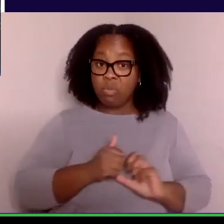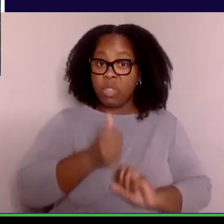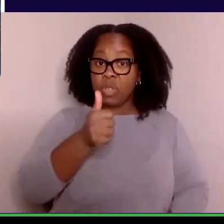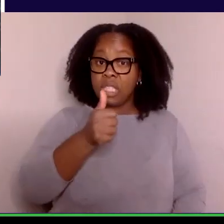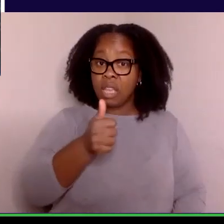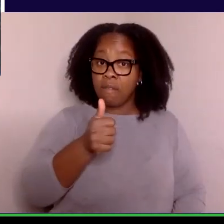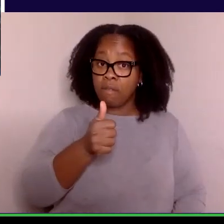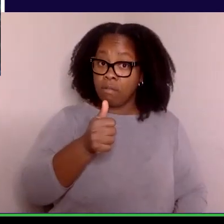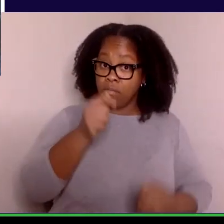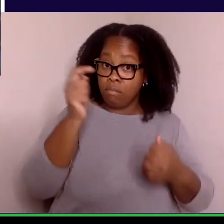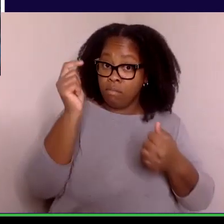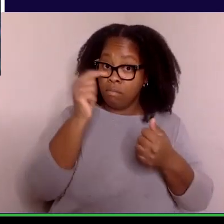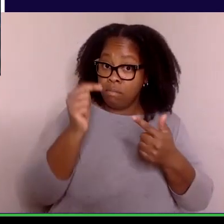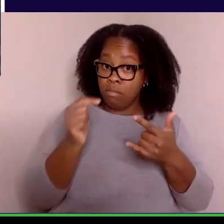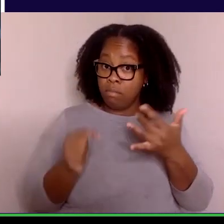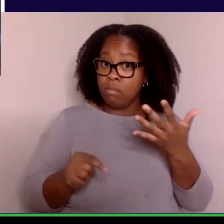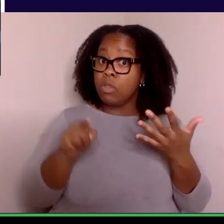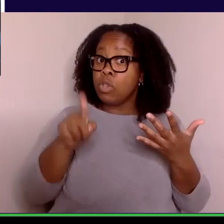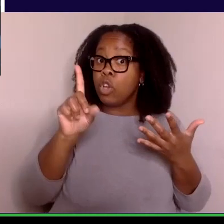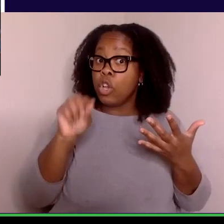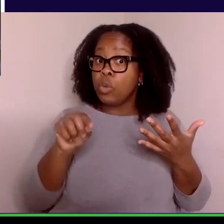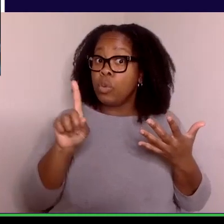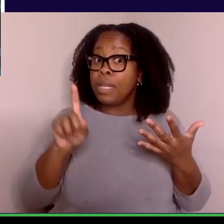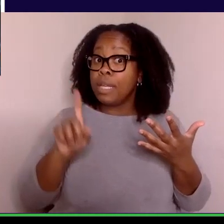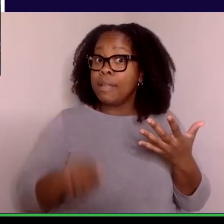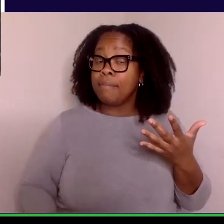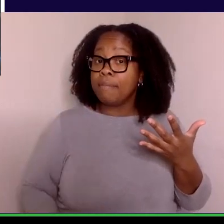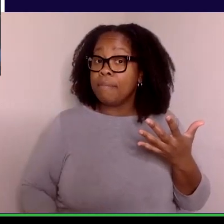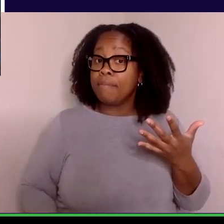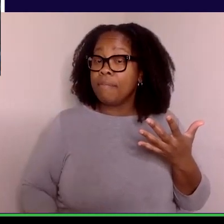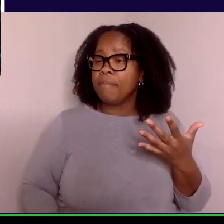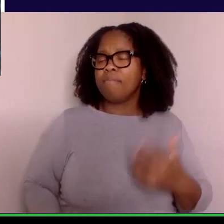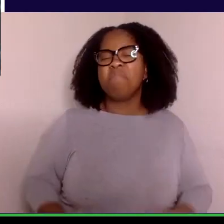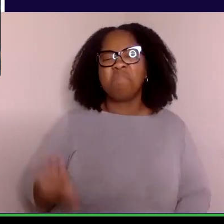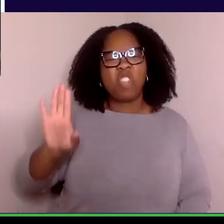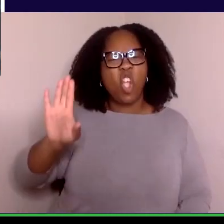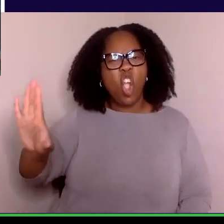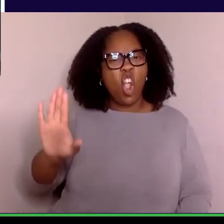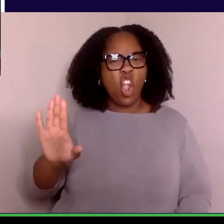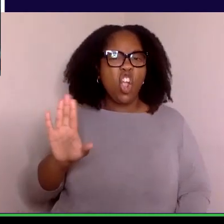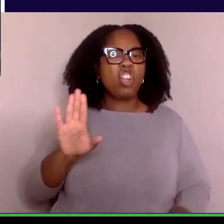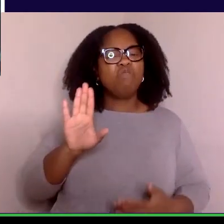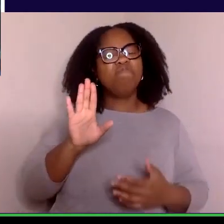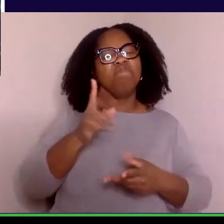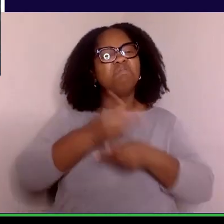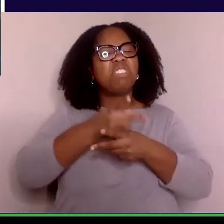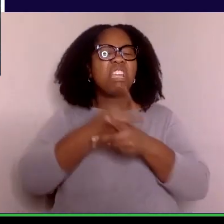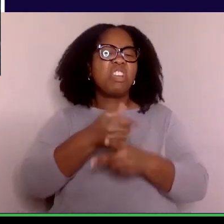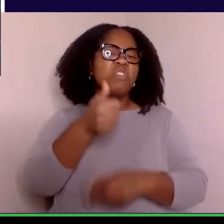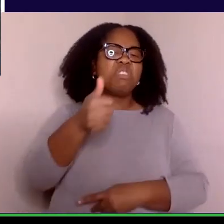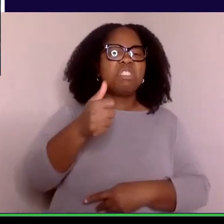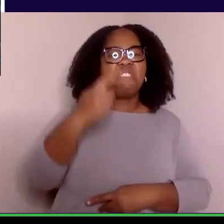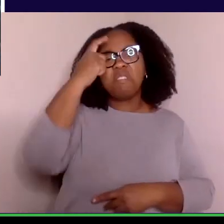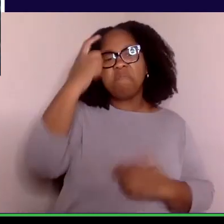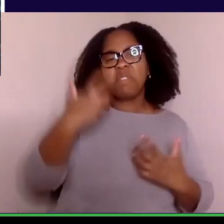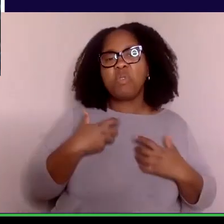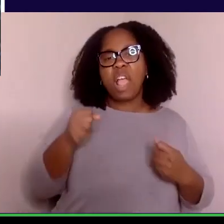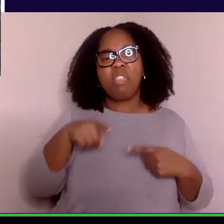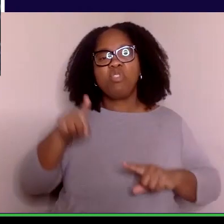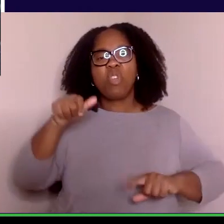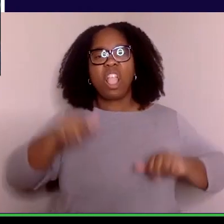doing? Okay. Here's her ways to take care of your mental health in uncertain